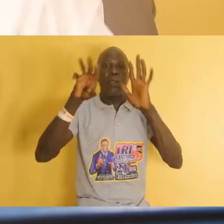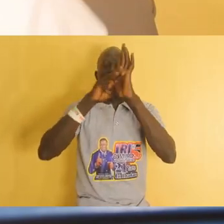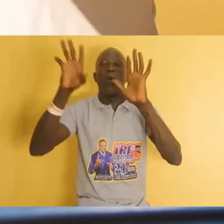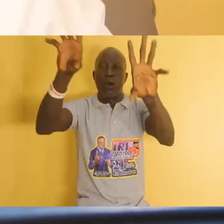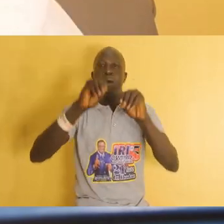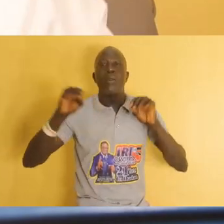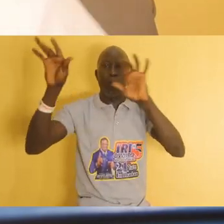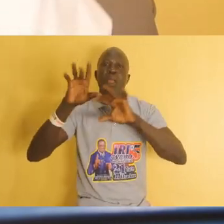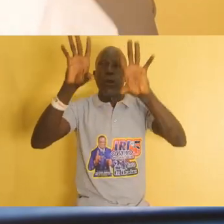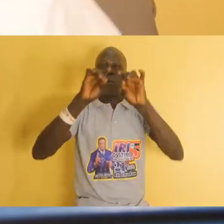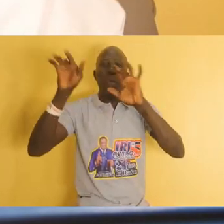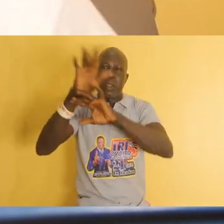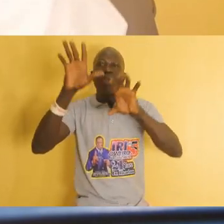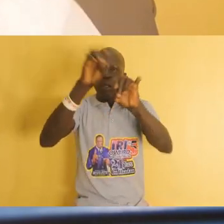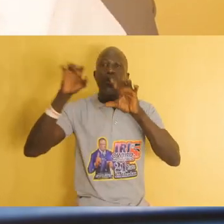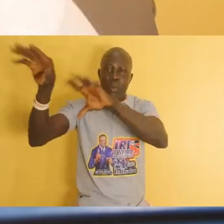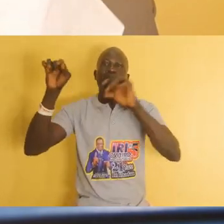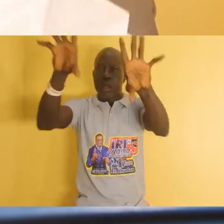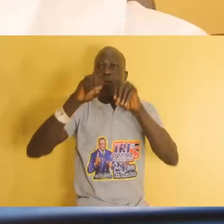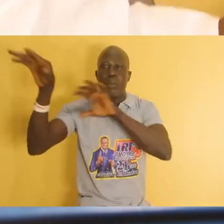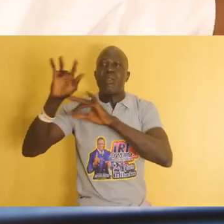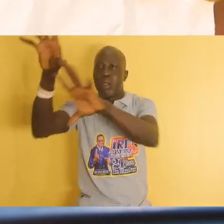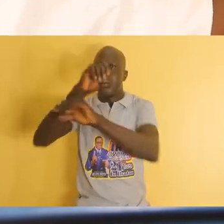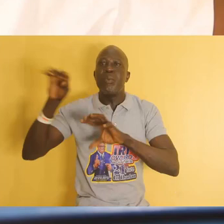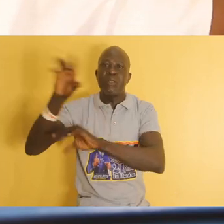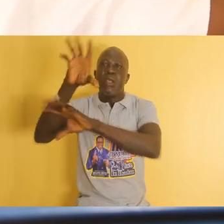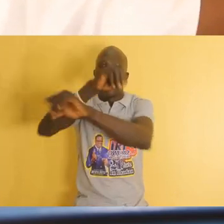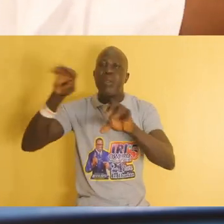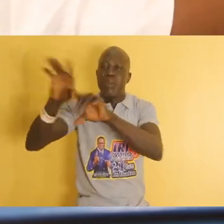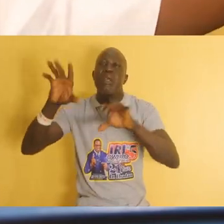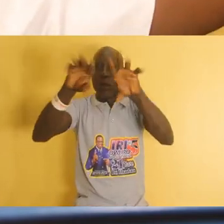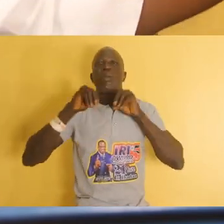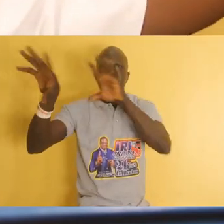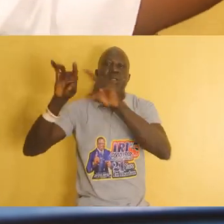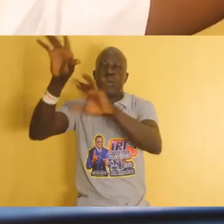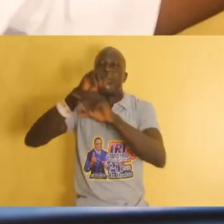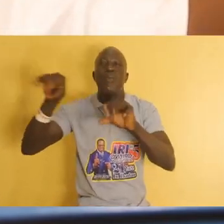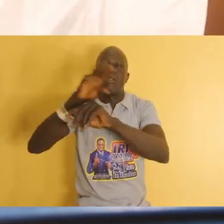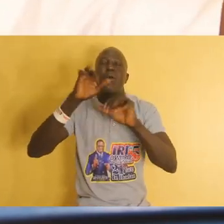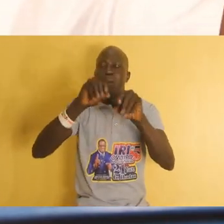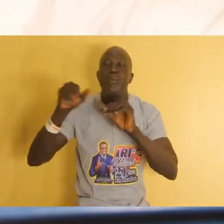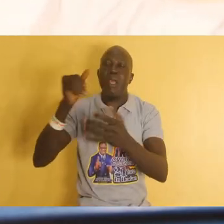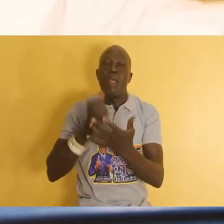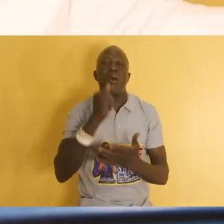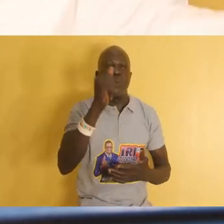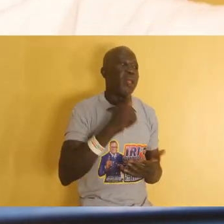no gba ya no gba ya no gba ya no gba ya no gba ya no gba ya no gba ya